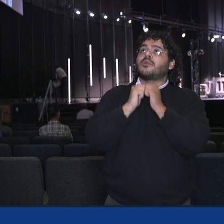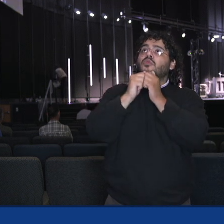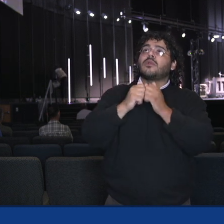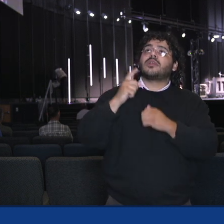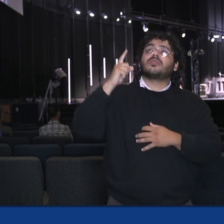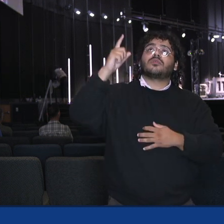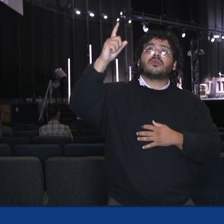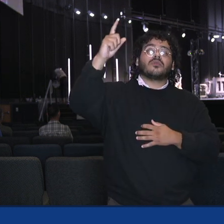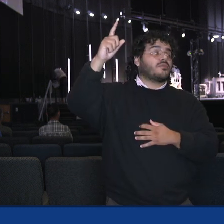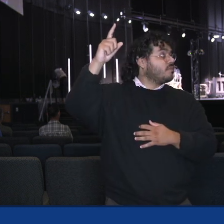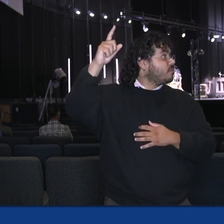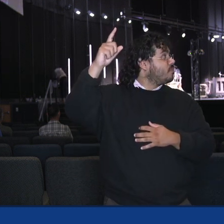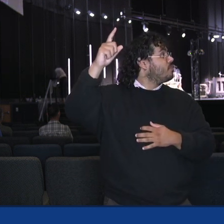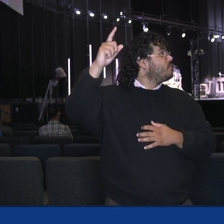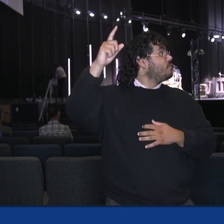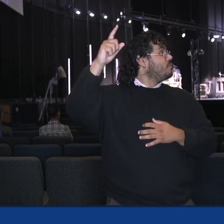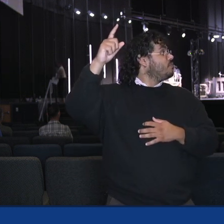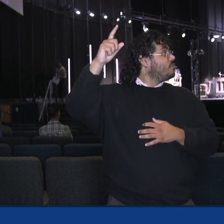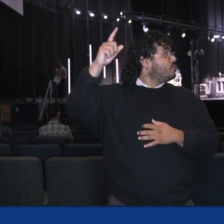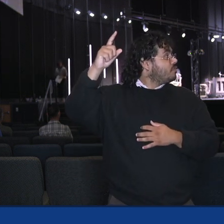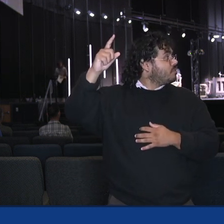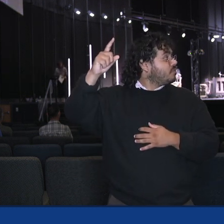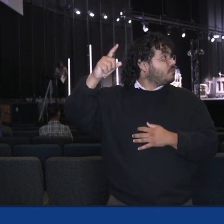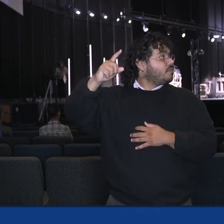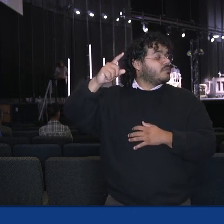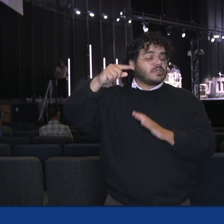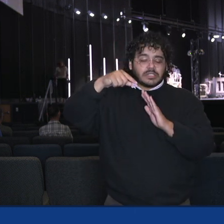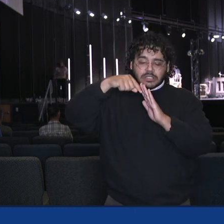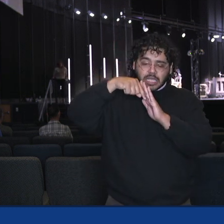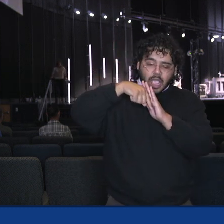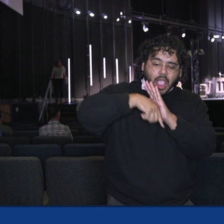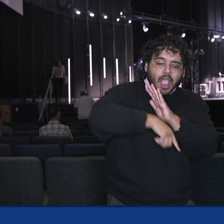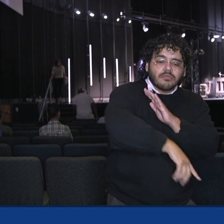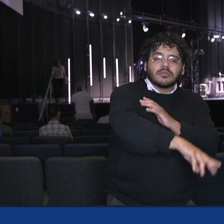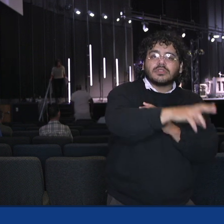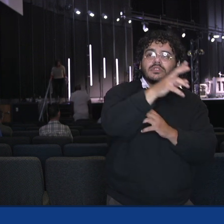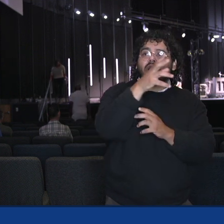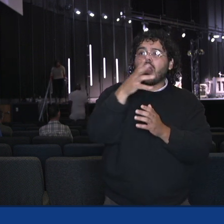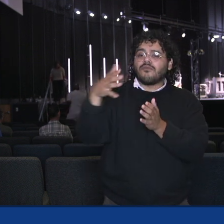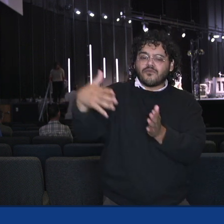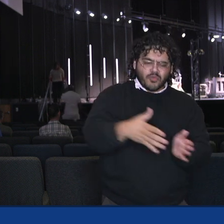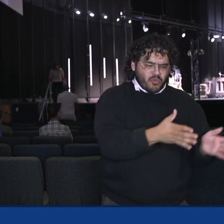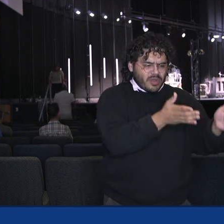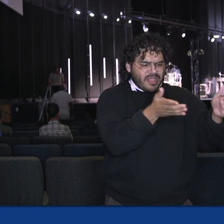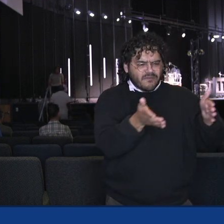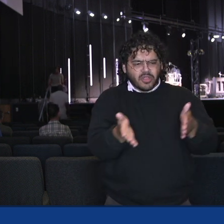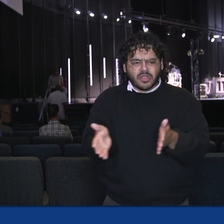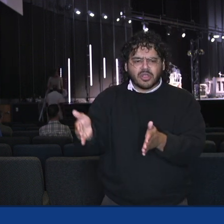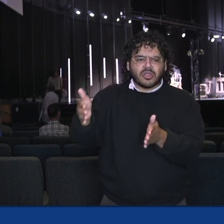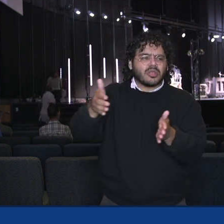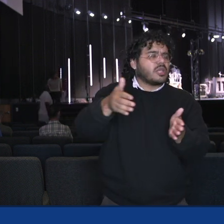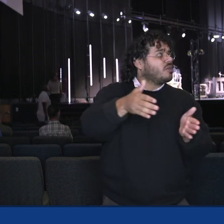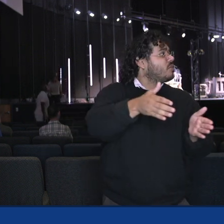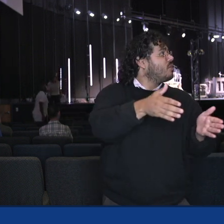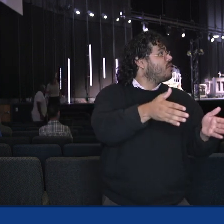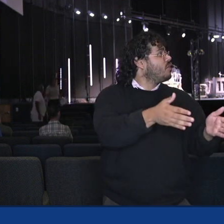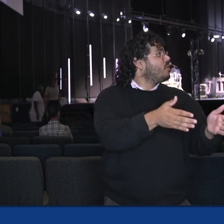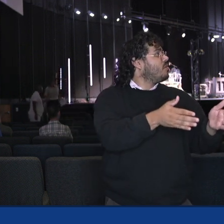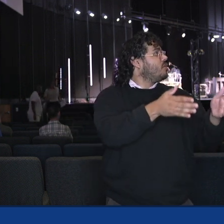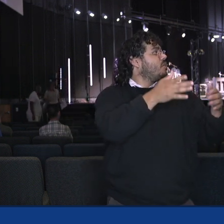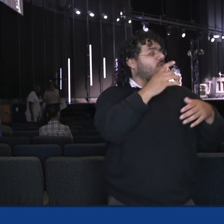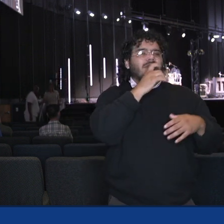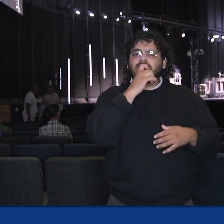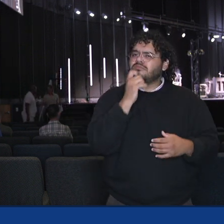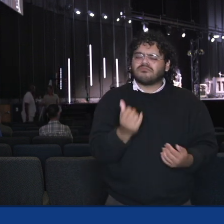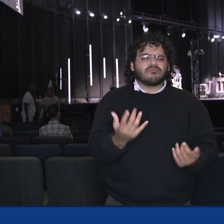with you. And the depths of the river shall not overwhelm.